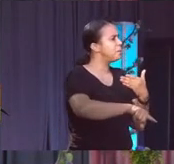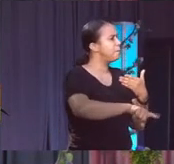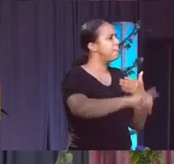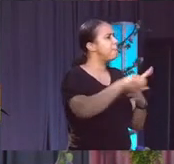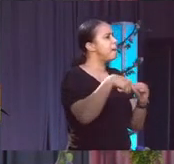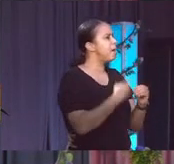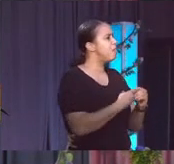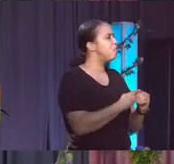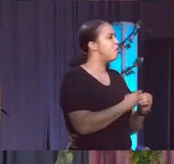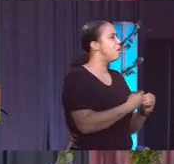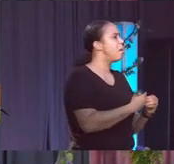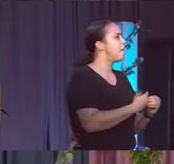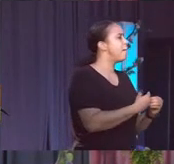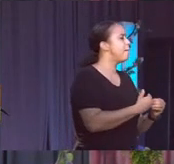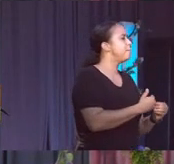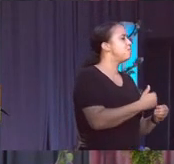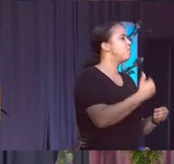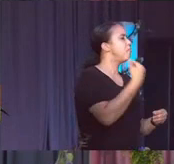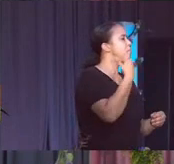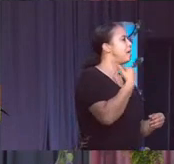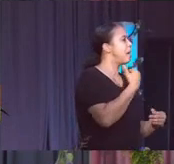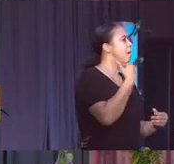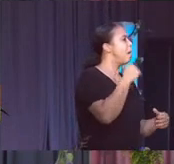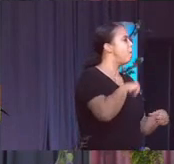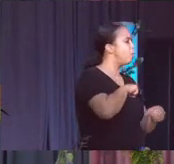about going from broke down to breaking through.